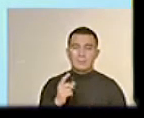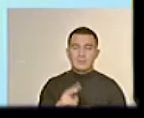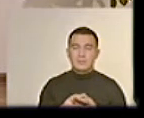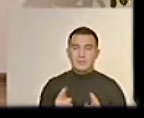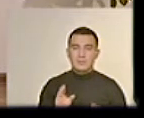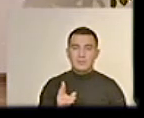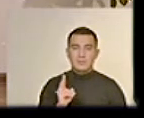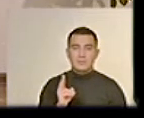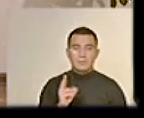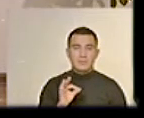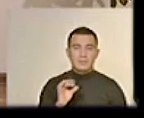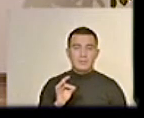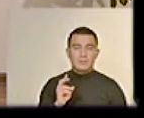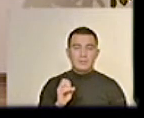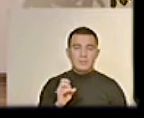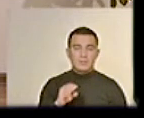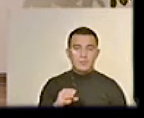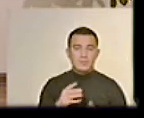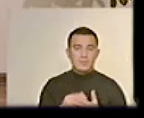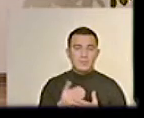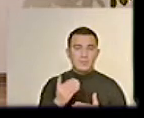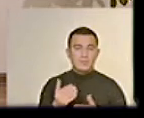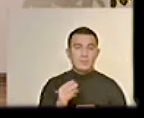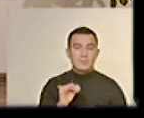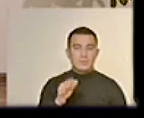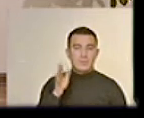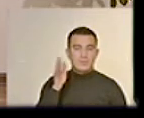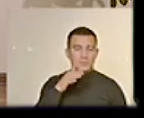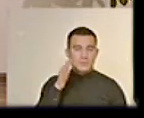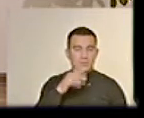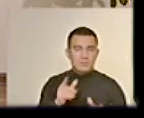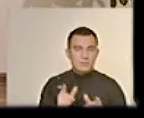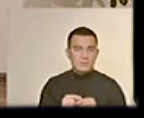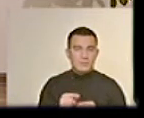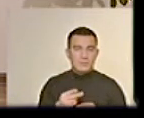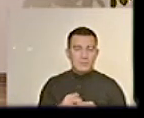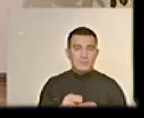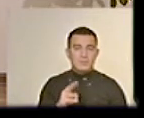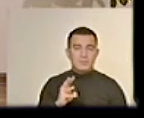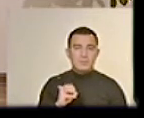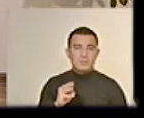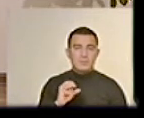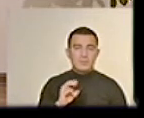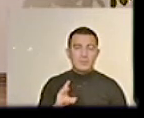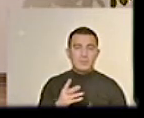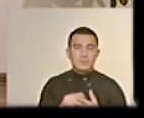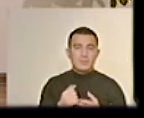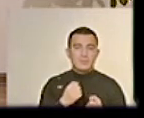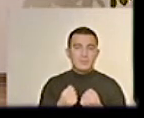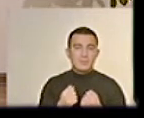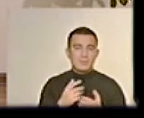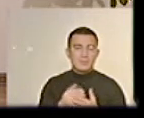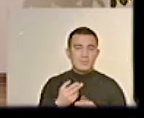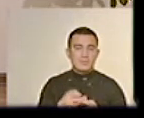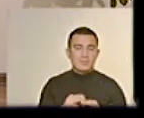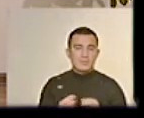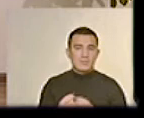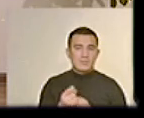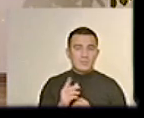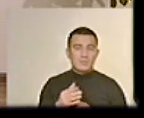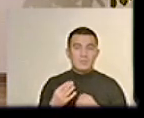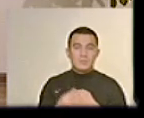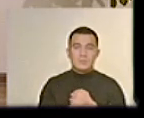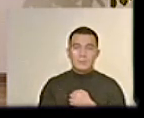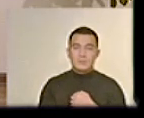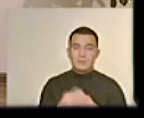ya'ni karbonat angidrid va suv. Demak, biz metanni qattiq modda hosil qiladi deb ayta olmaymiz. Va oxirgi